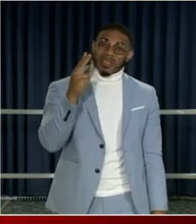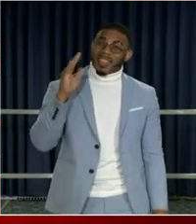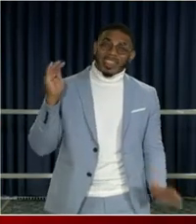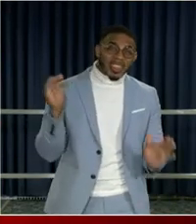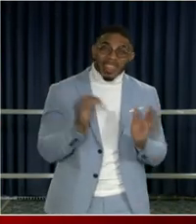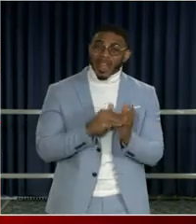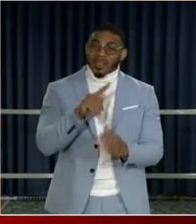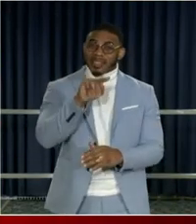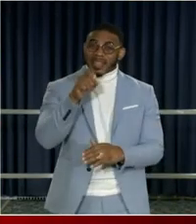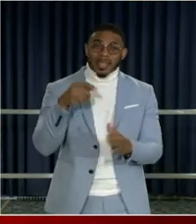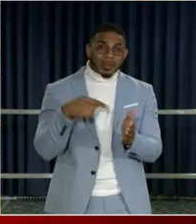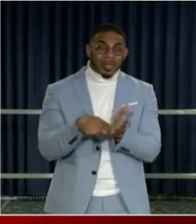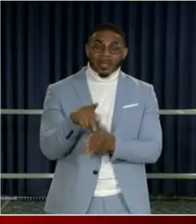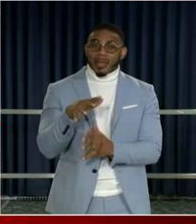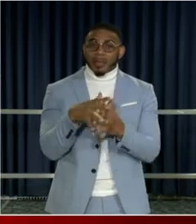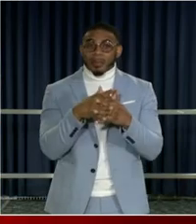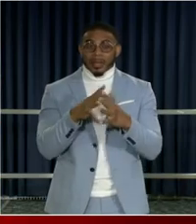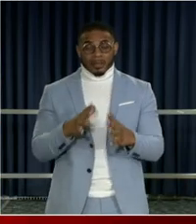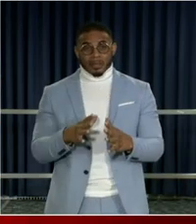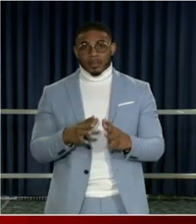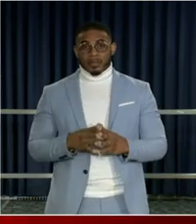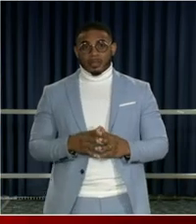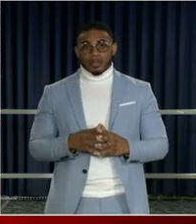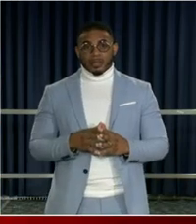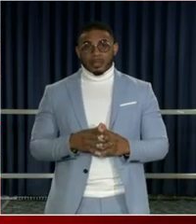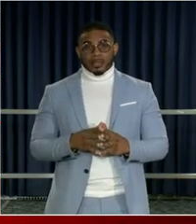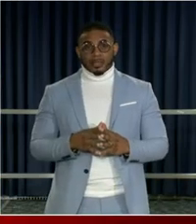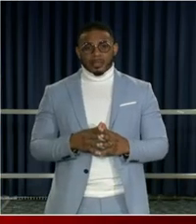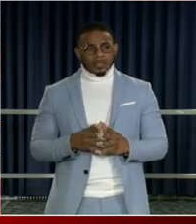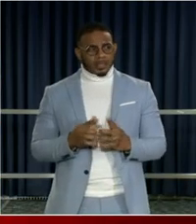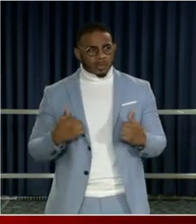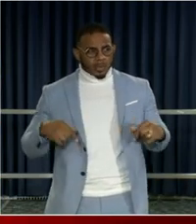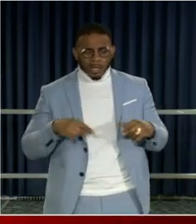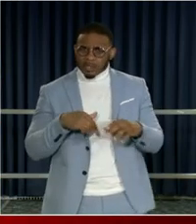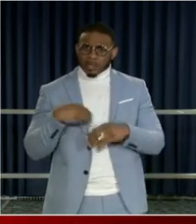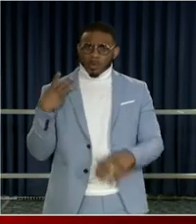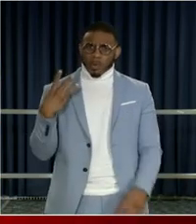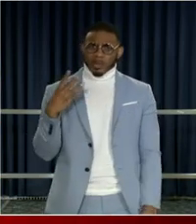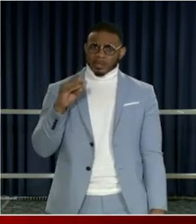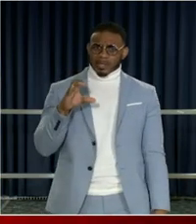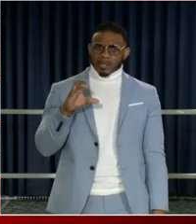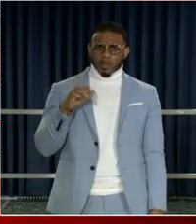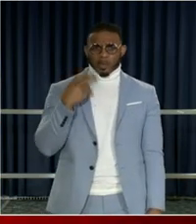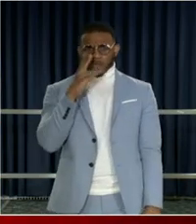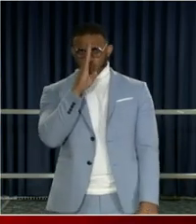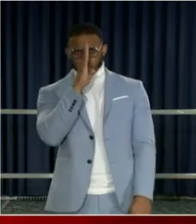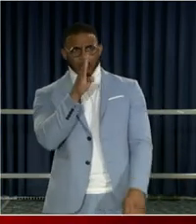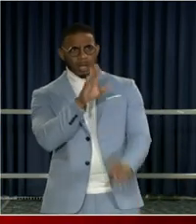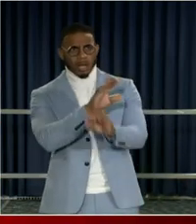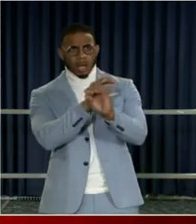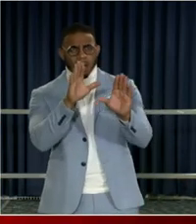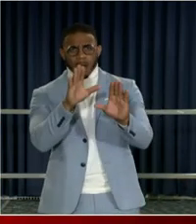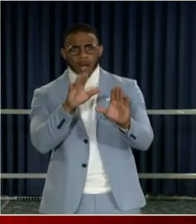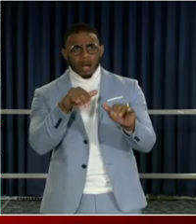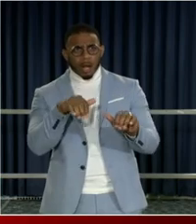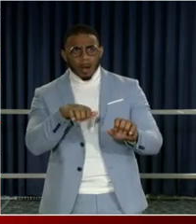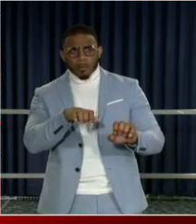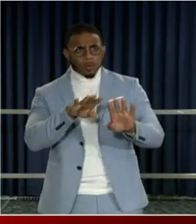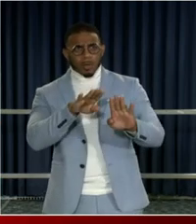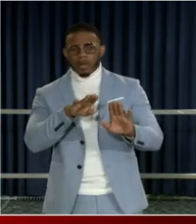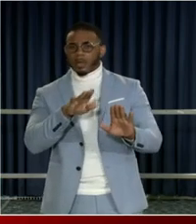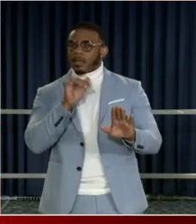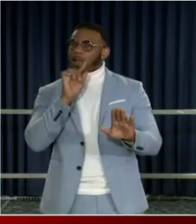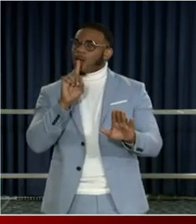712,000 tax-paying Americans. To us in Washington, we saw directly an affront